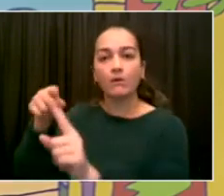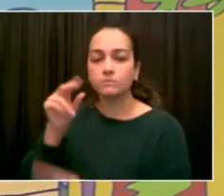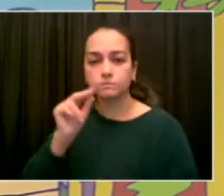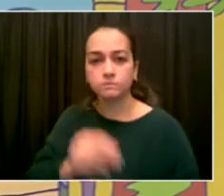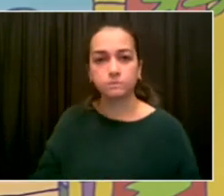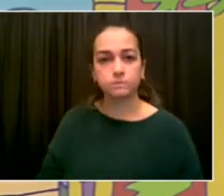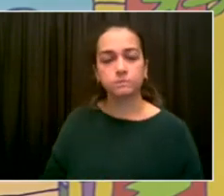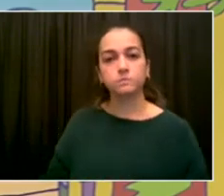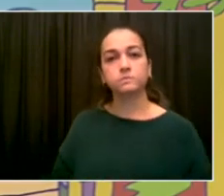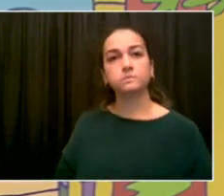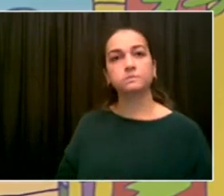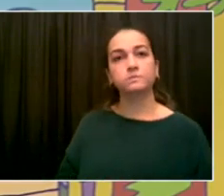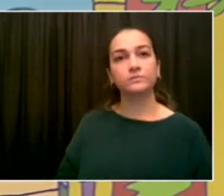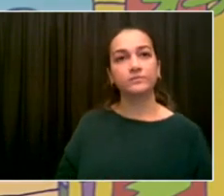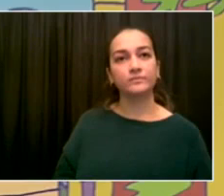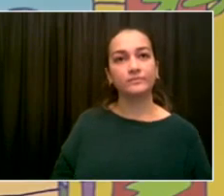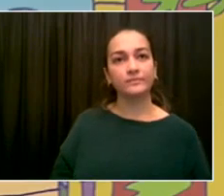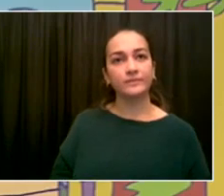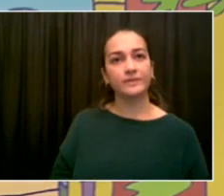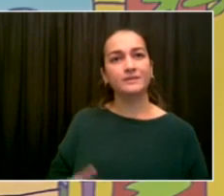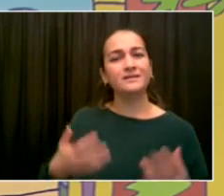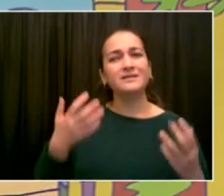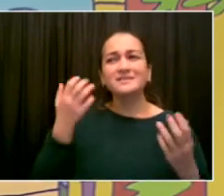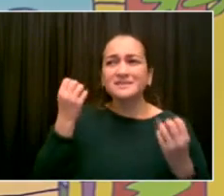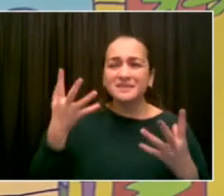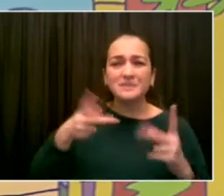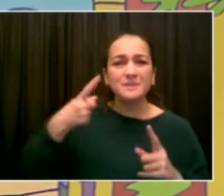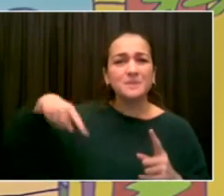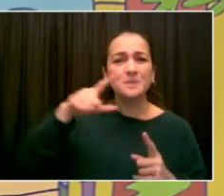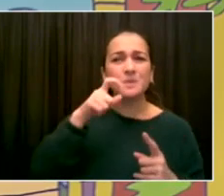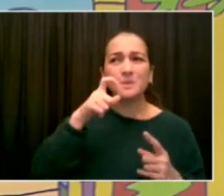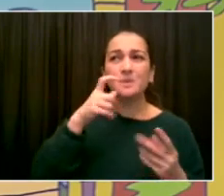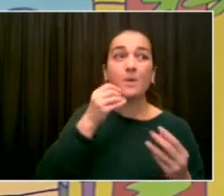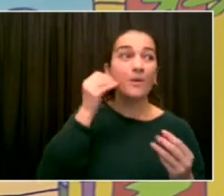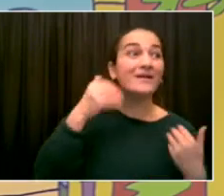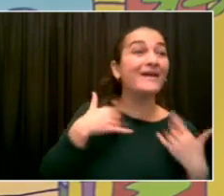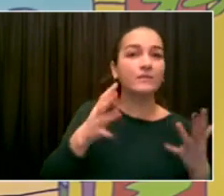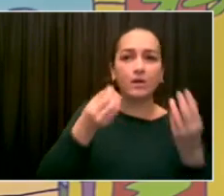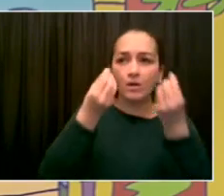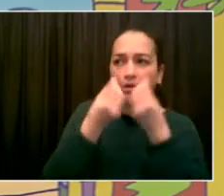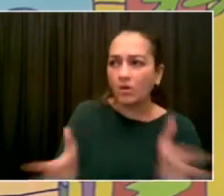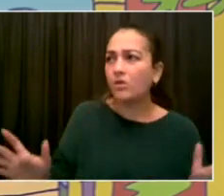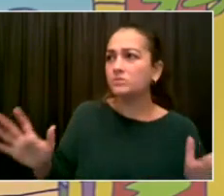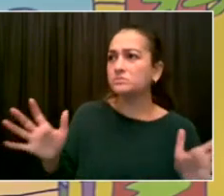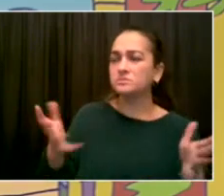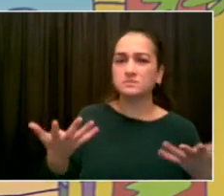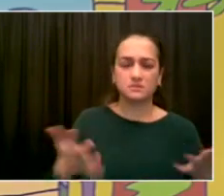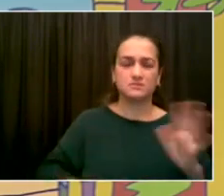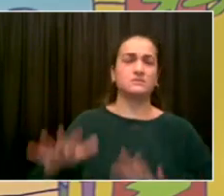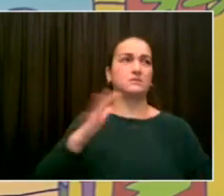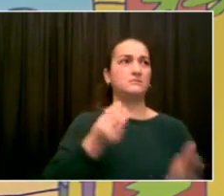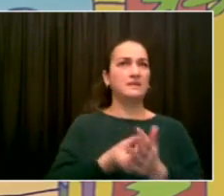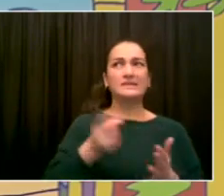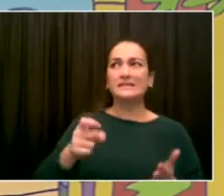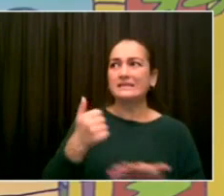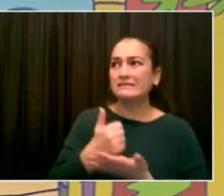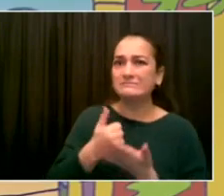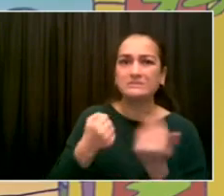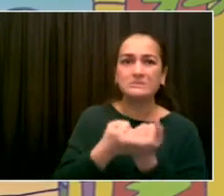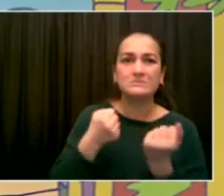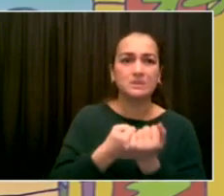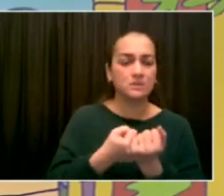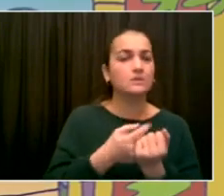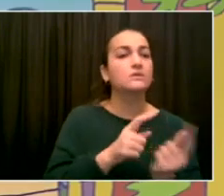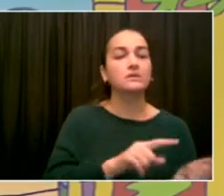housing, preserving apartments and keeping them affordable on top of that. We have the biggest affordable housing plan in the history of New York City, and it's been working. And those